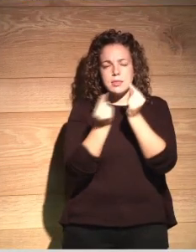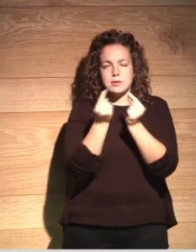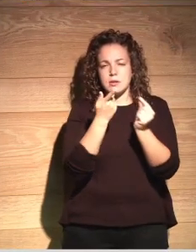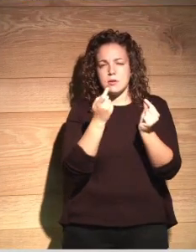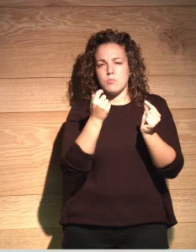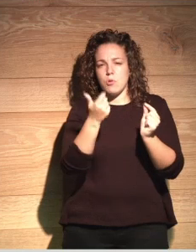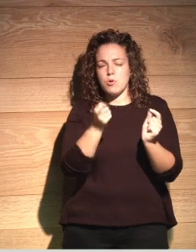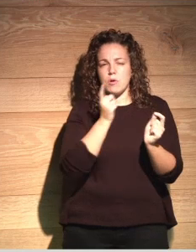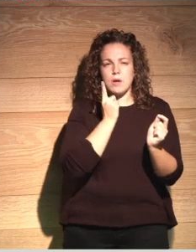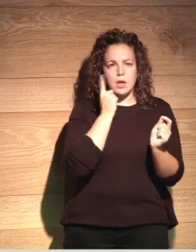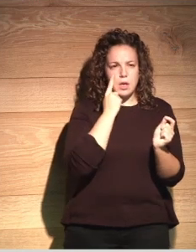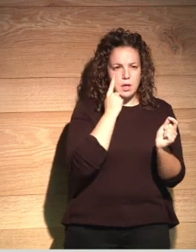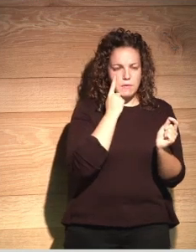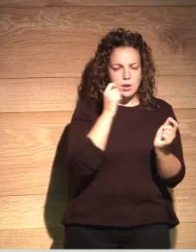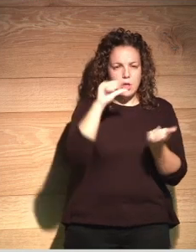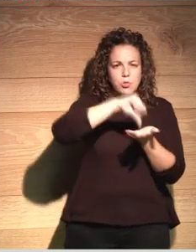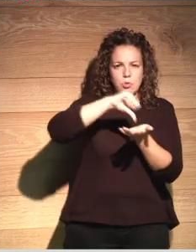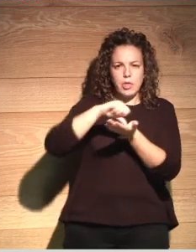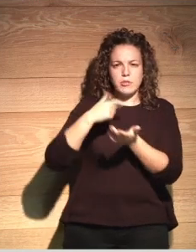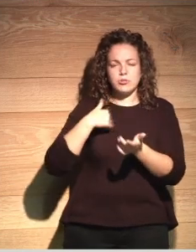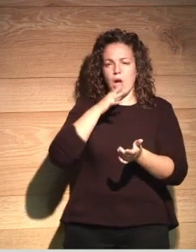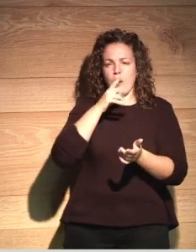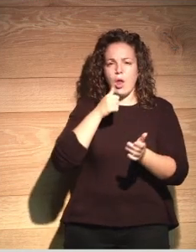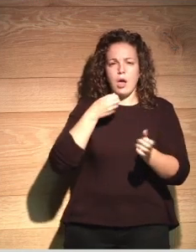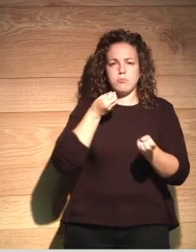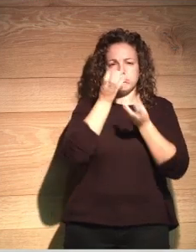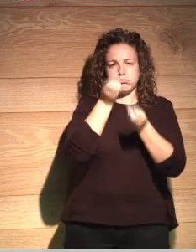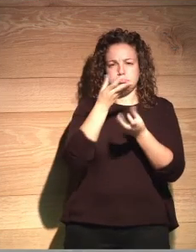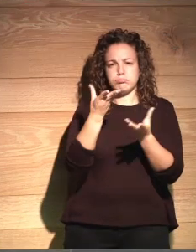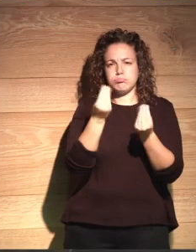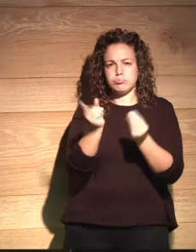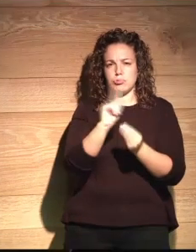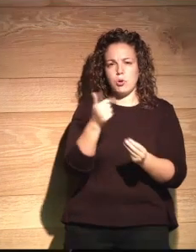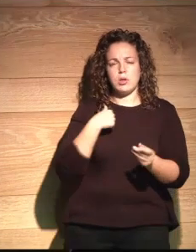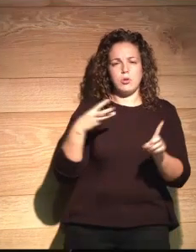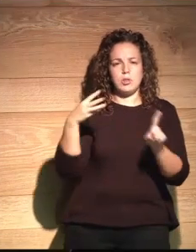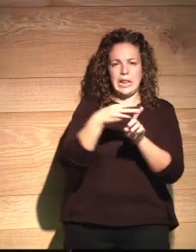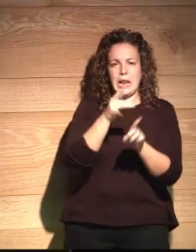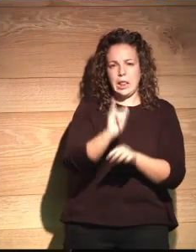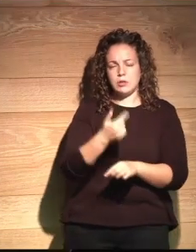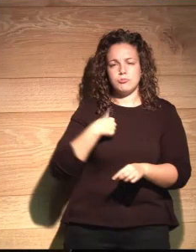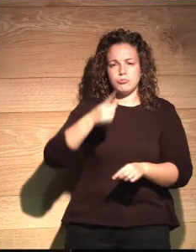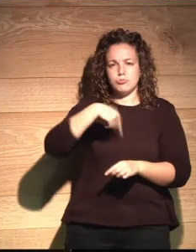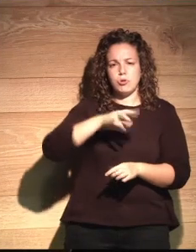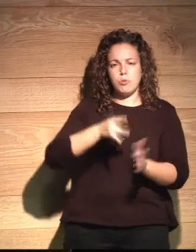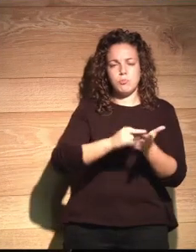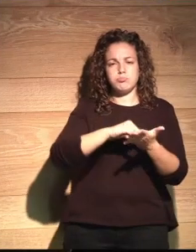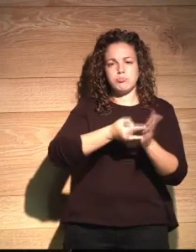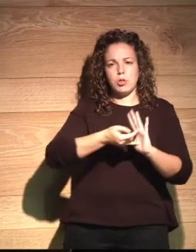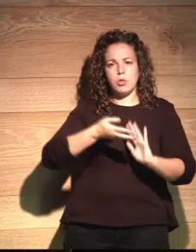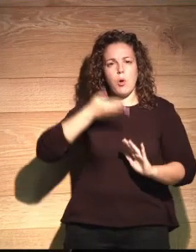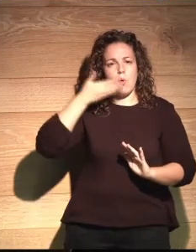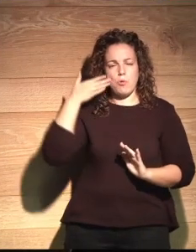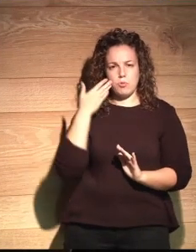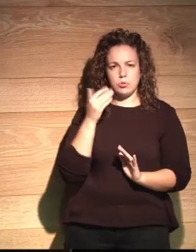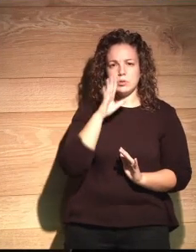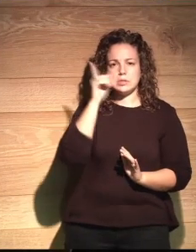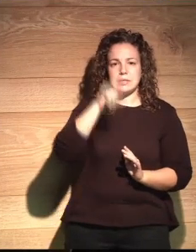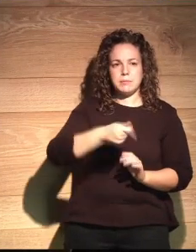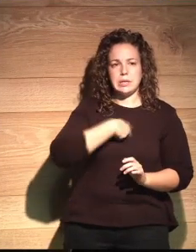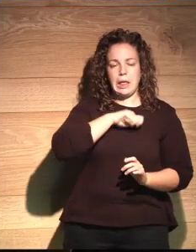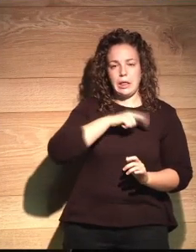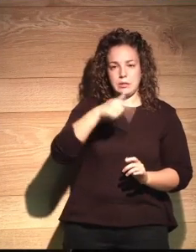it online. You find some of the projects. We've done some projects we're very proud of also here in Spain. And also with some of the